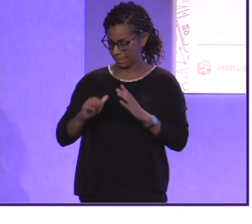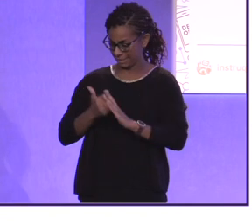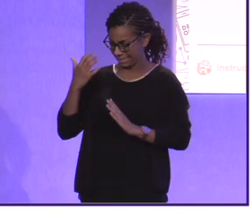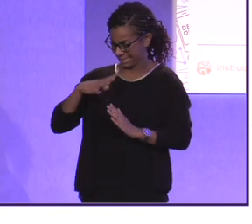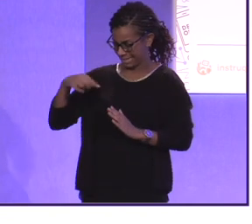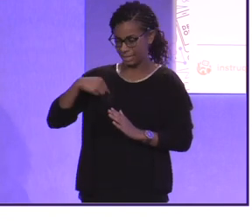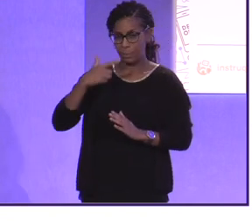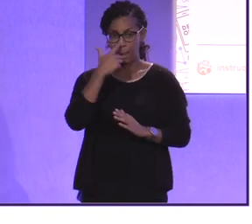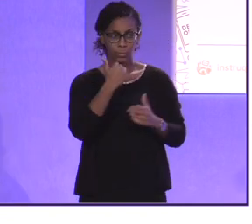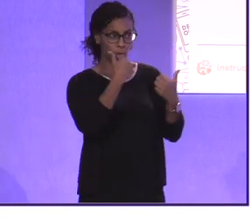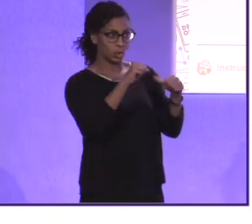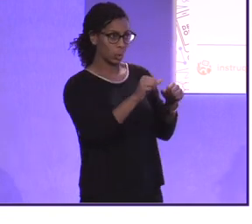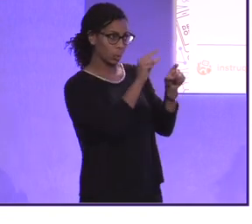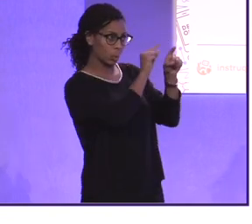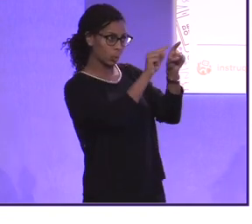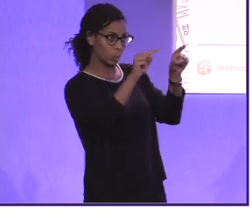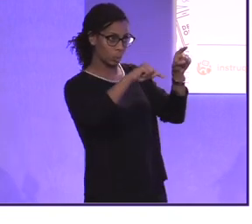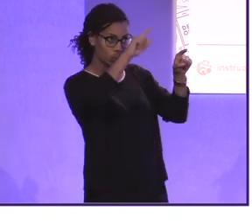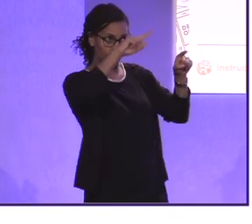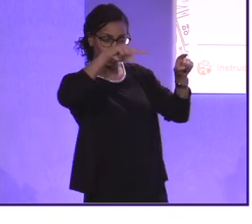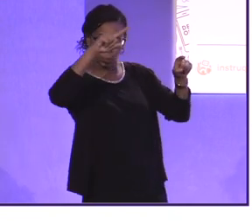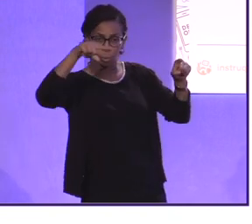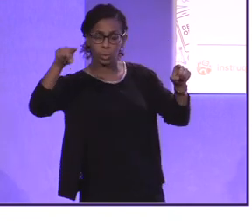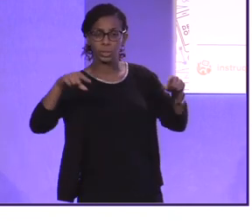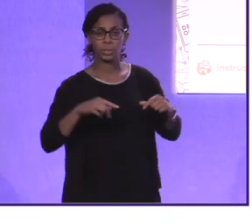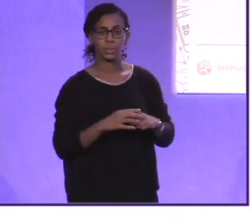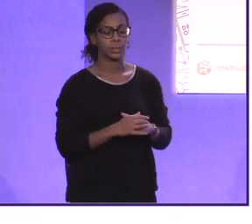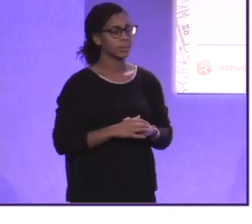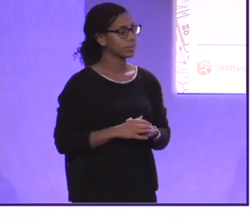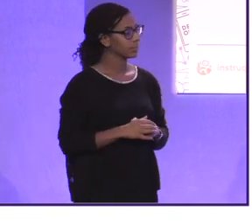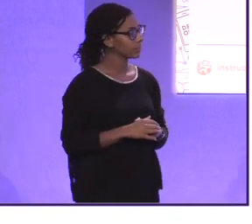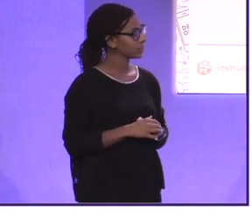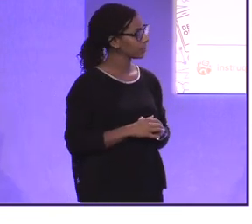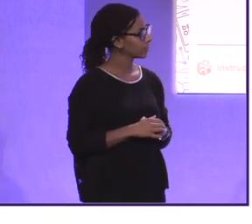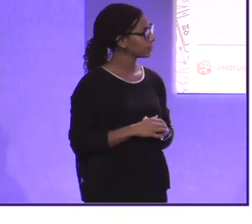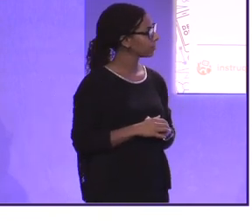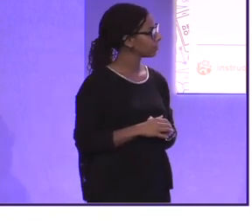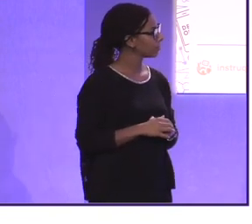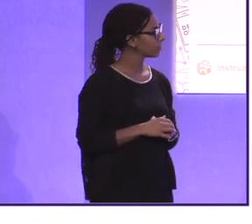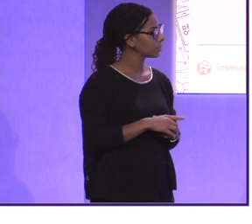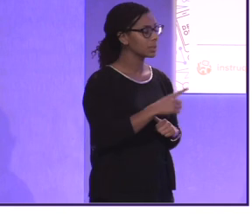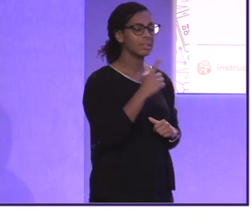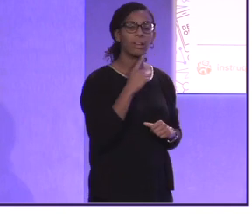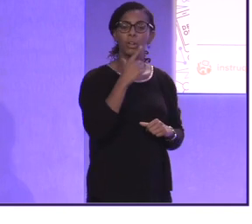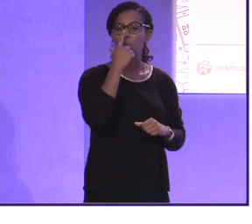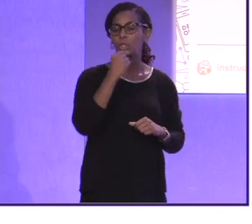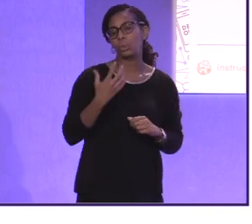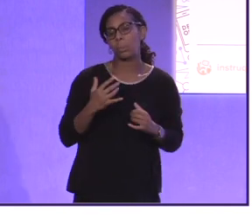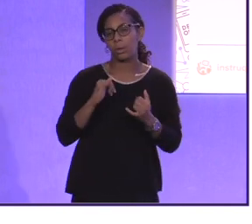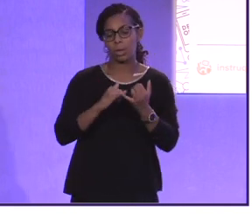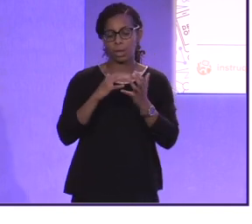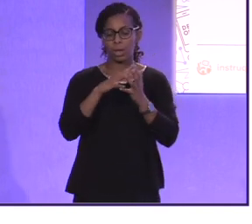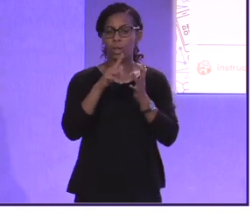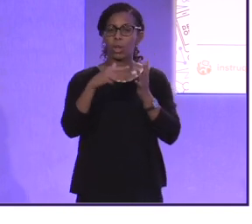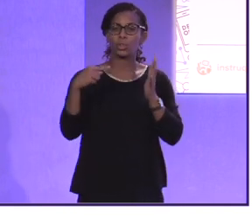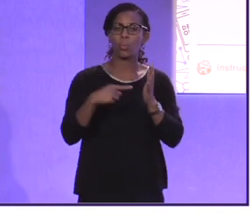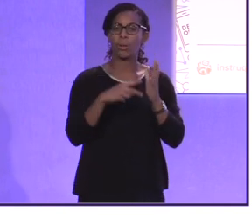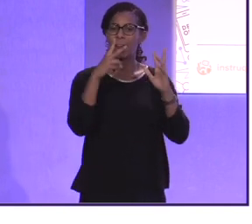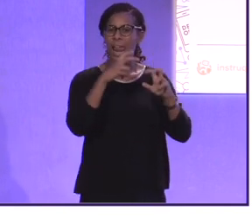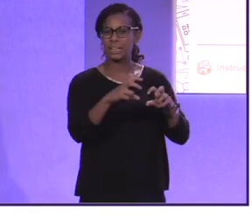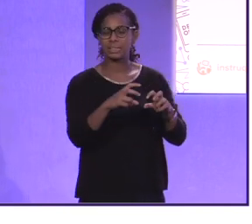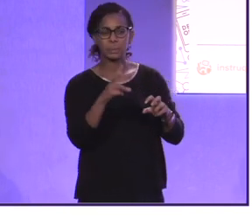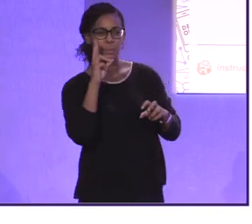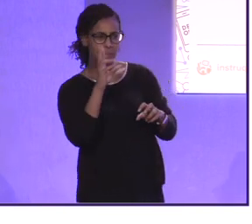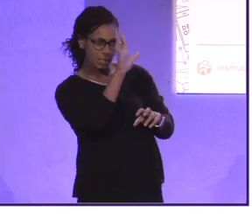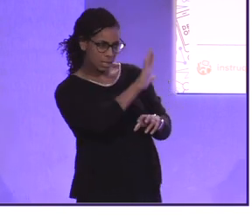things. What we then can do is we can look at this and we can say, where are the, basically run a SWOT analysis over this, where we can say, where are the weaknesses, the